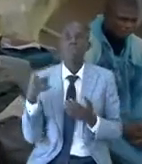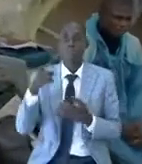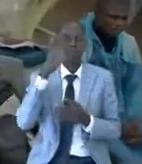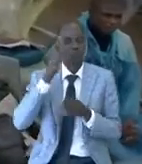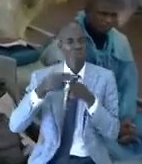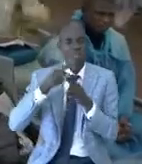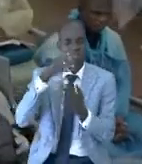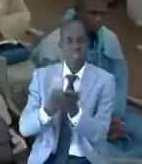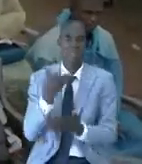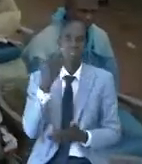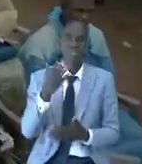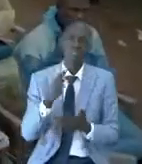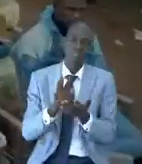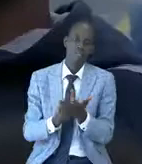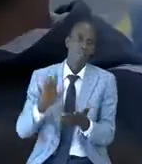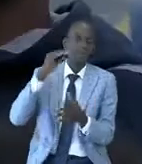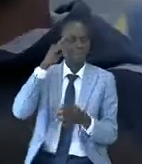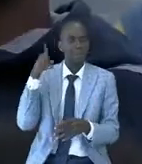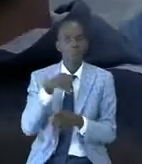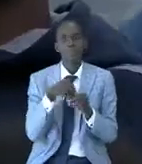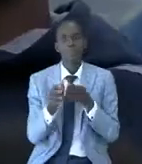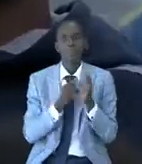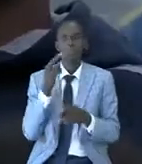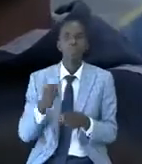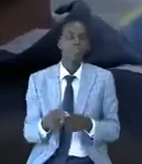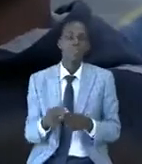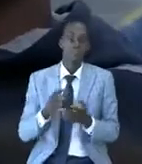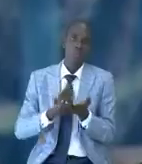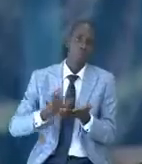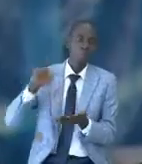Glory. Glory. Glory.